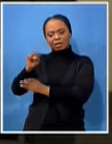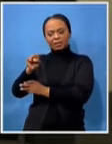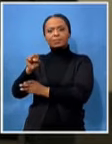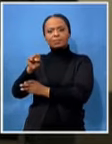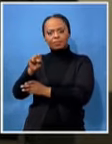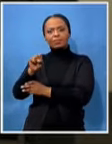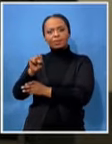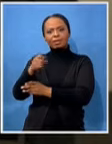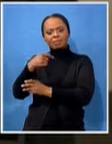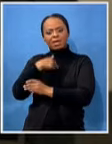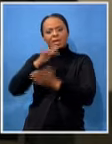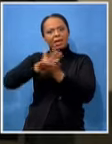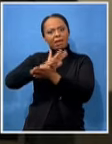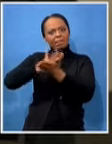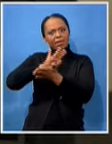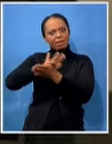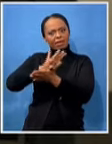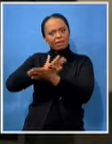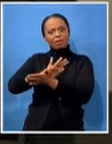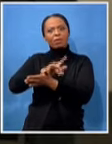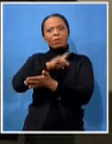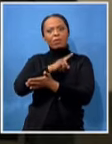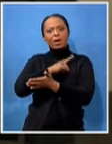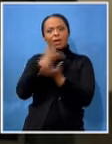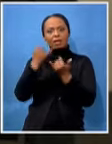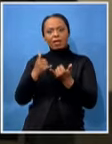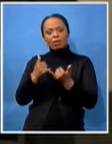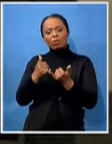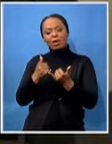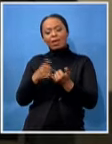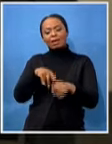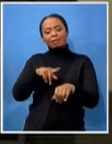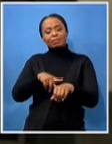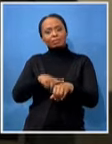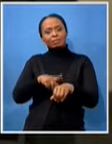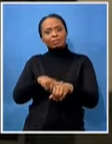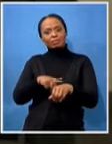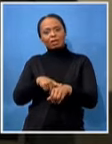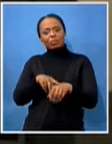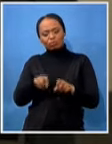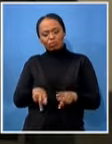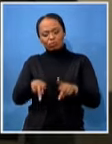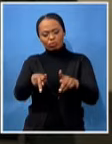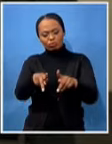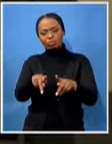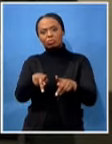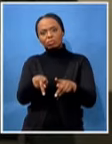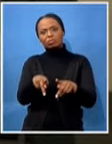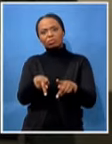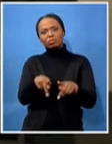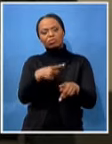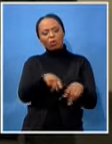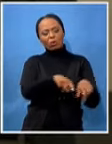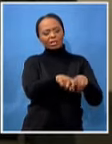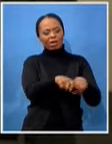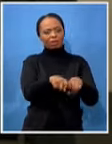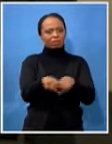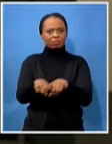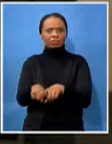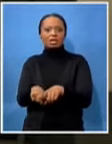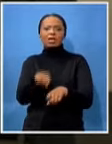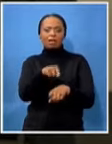turnaround time on the tests has actually been sorted. And as I was saying, Professor Nel was